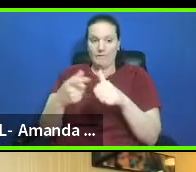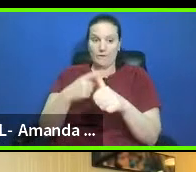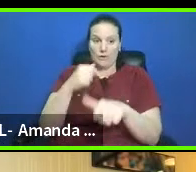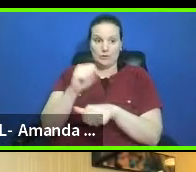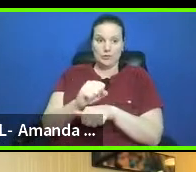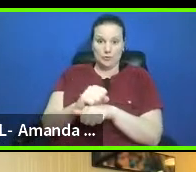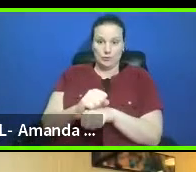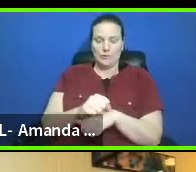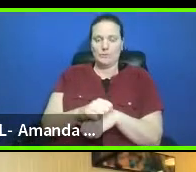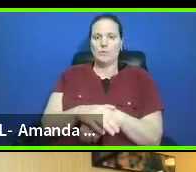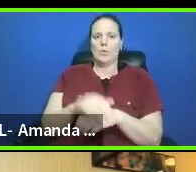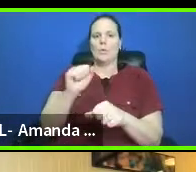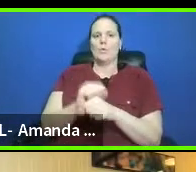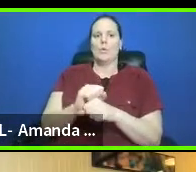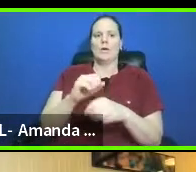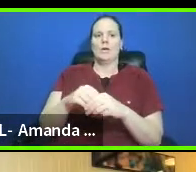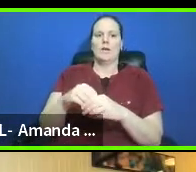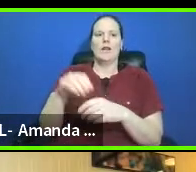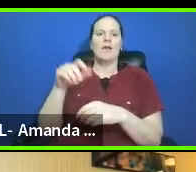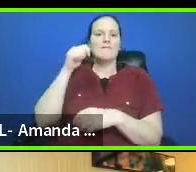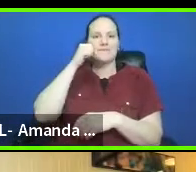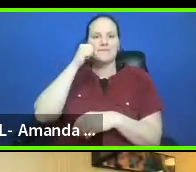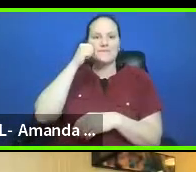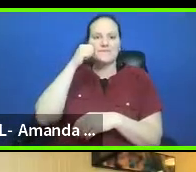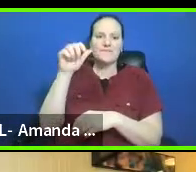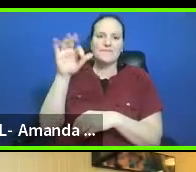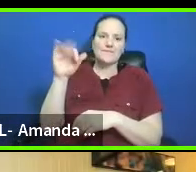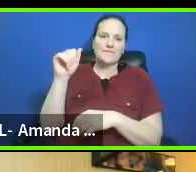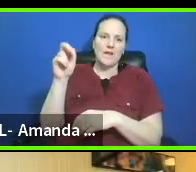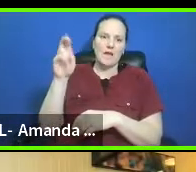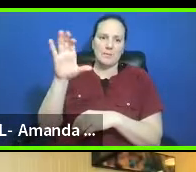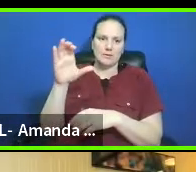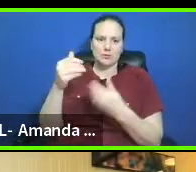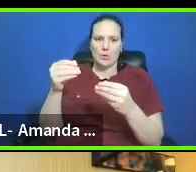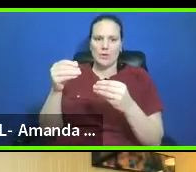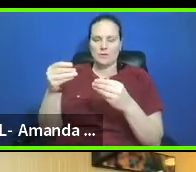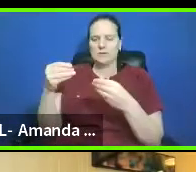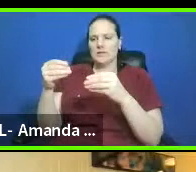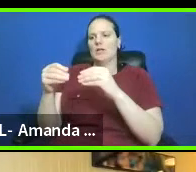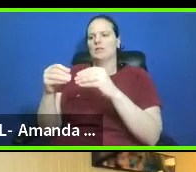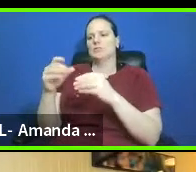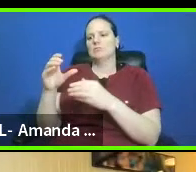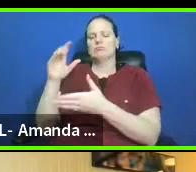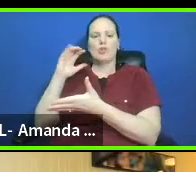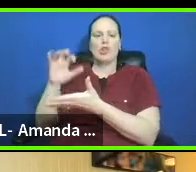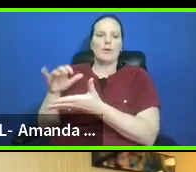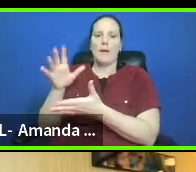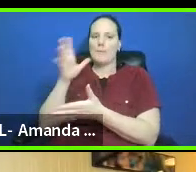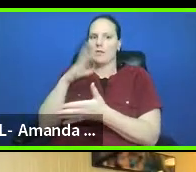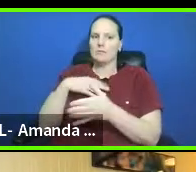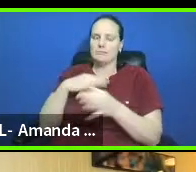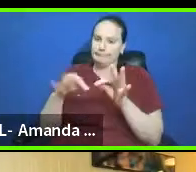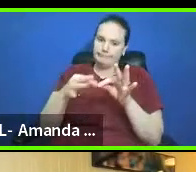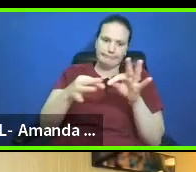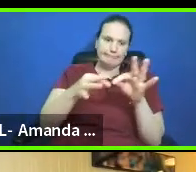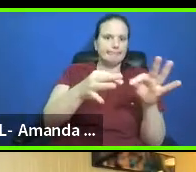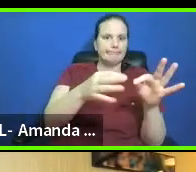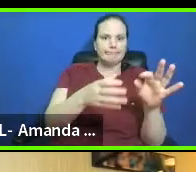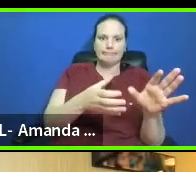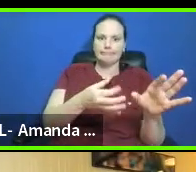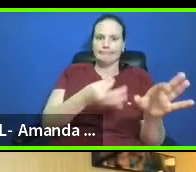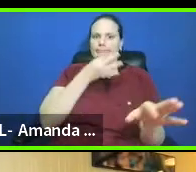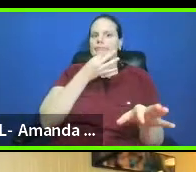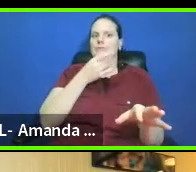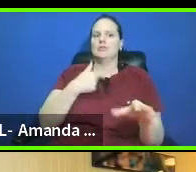job was working in a fabric store. I was a sales clerk, and my mother was an avid seamstress. And so she loved the fact that